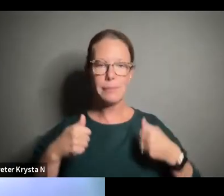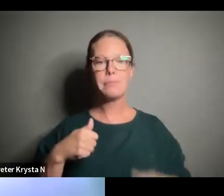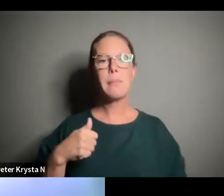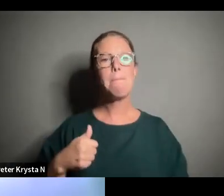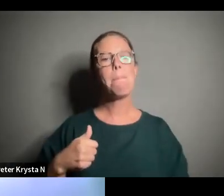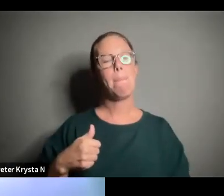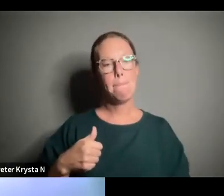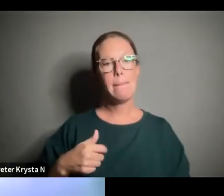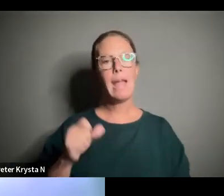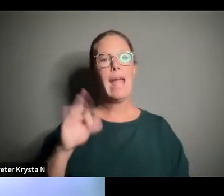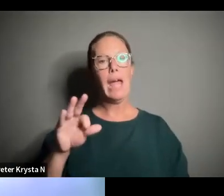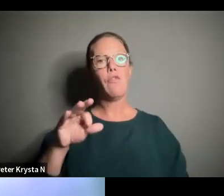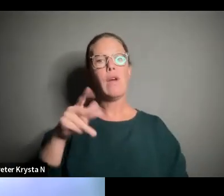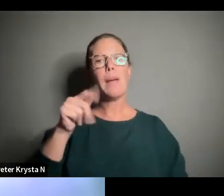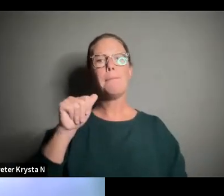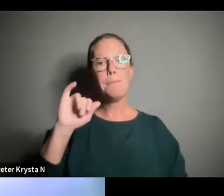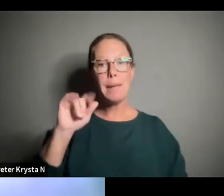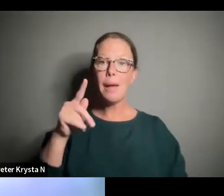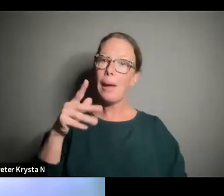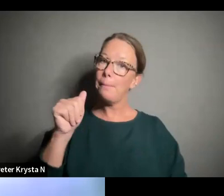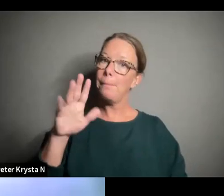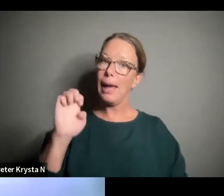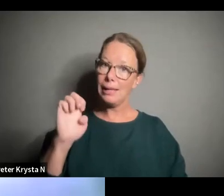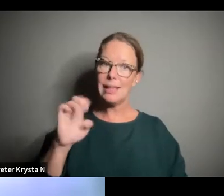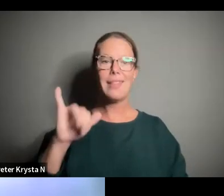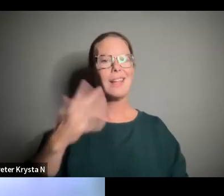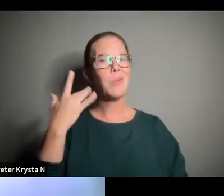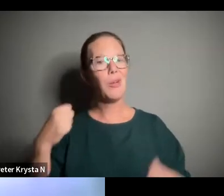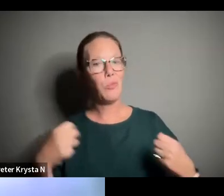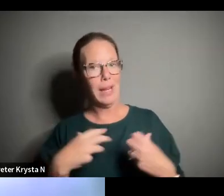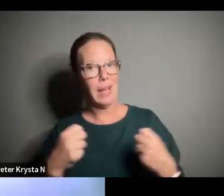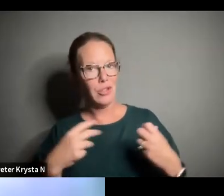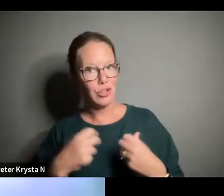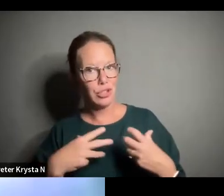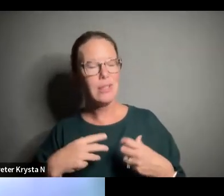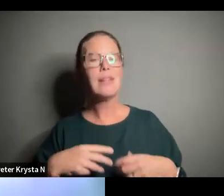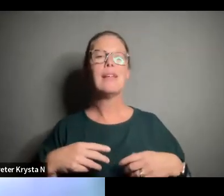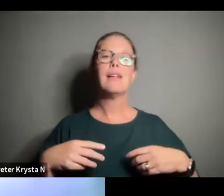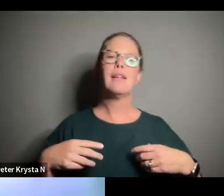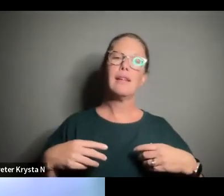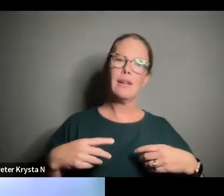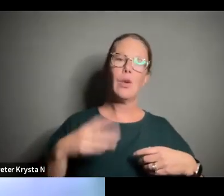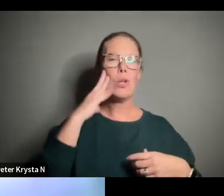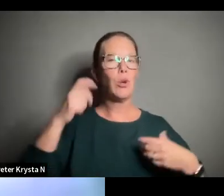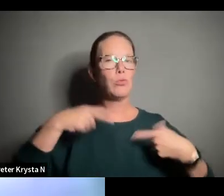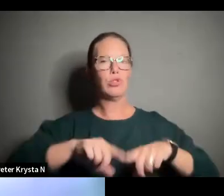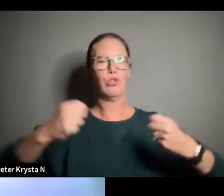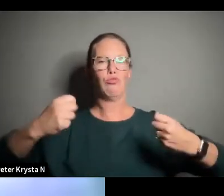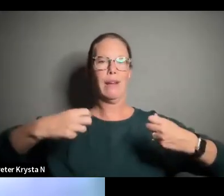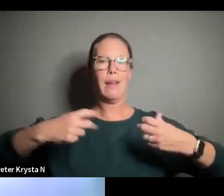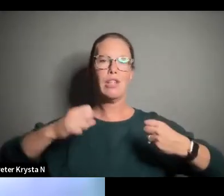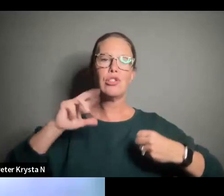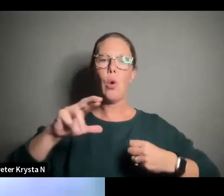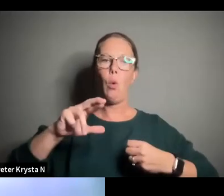know is that if we start pacing a patient, and that's why radiation comes in, because we know that during radiation or during